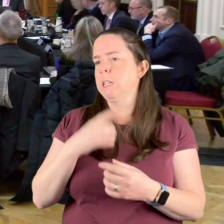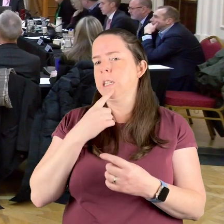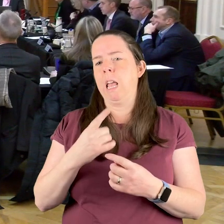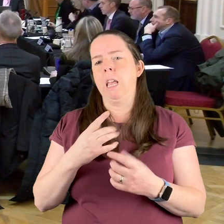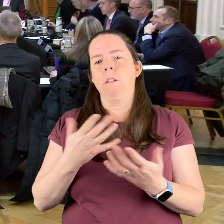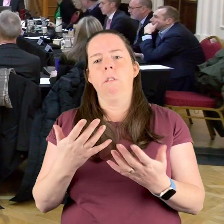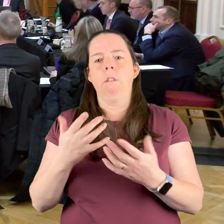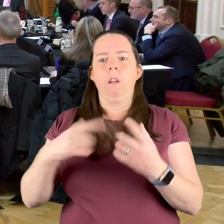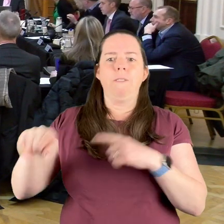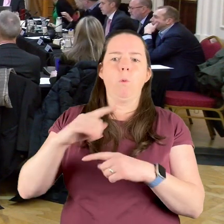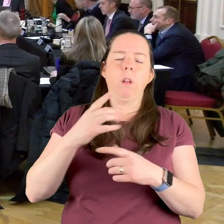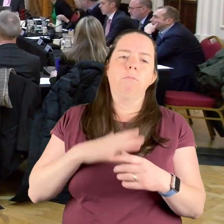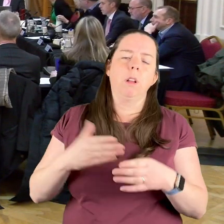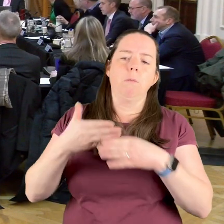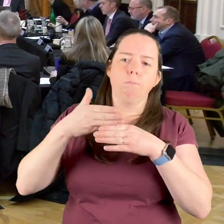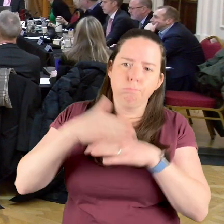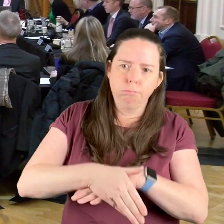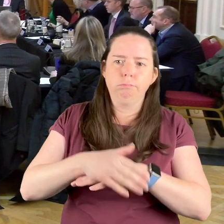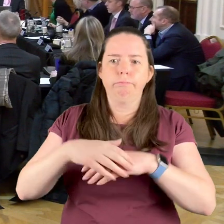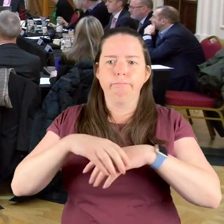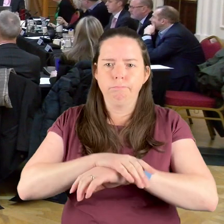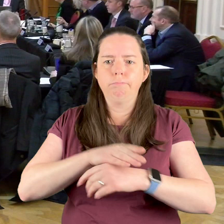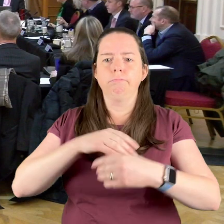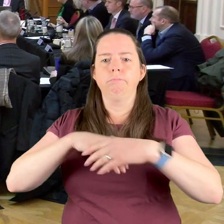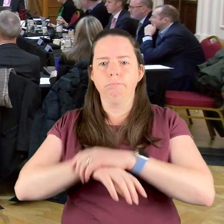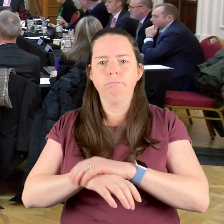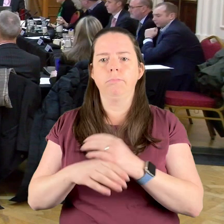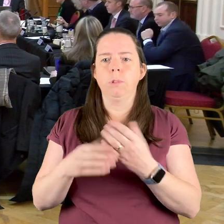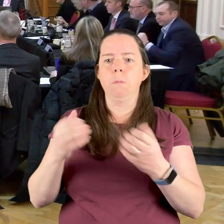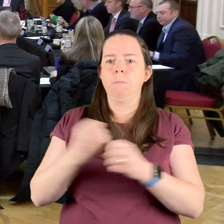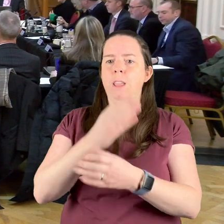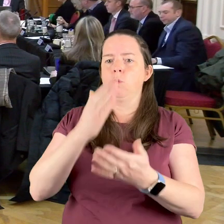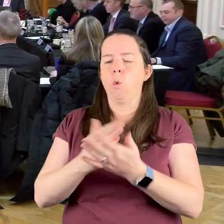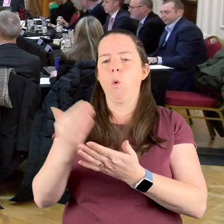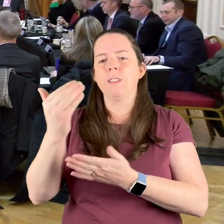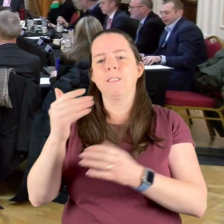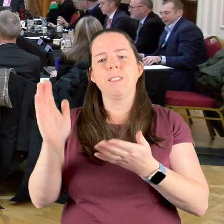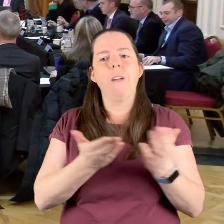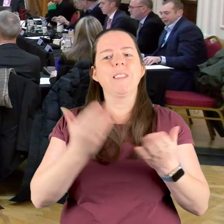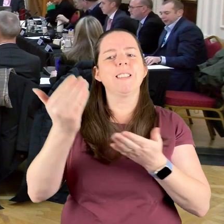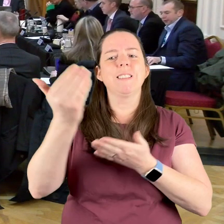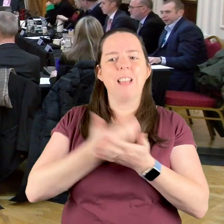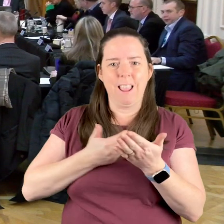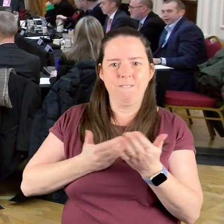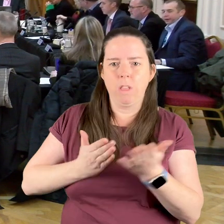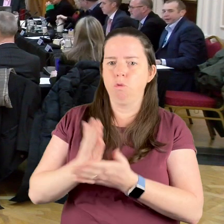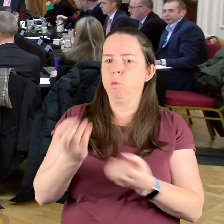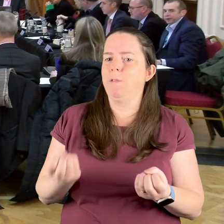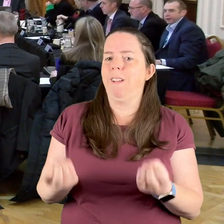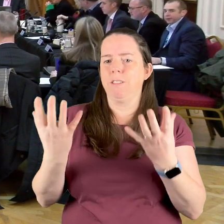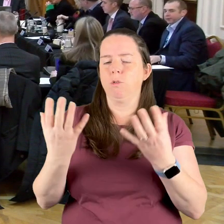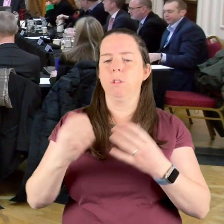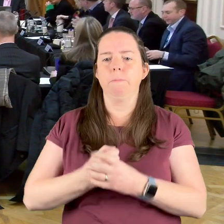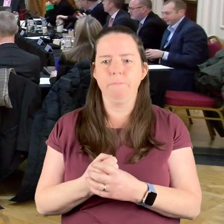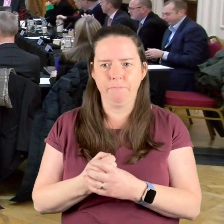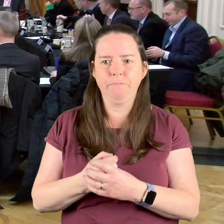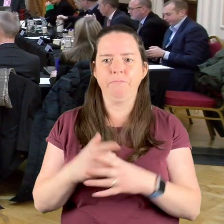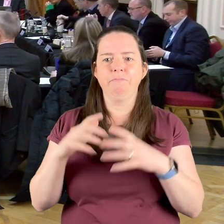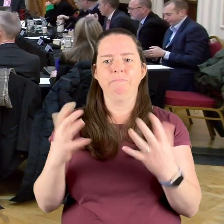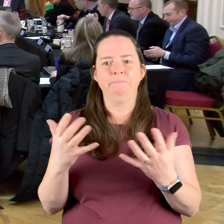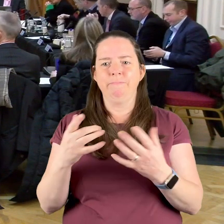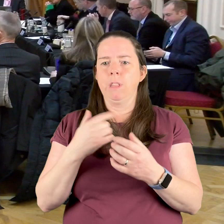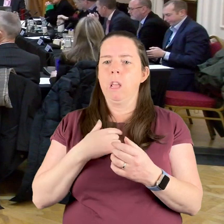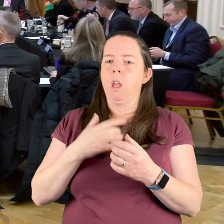well. Can I just say that everyone has worked really hard to make sure that there has been safe services